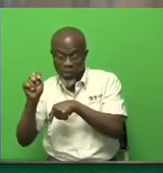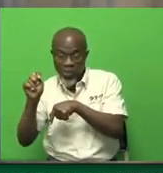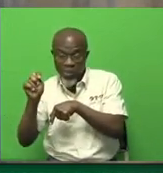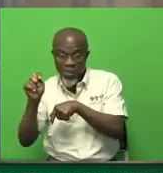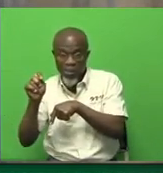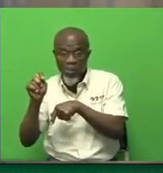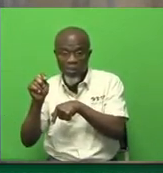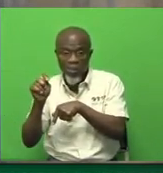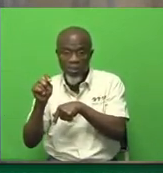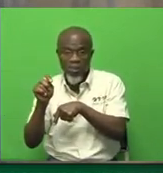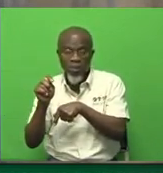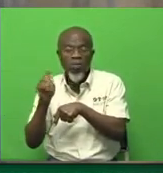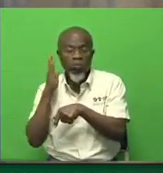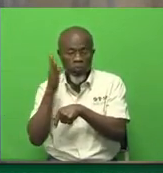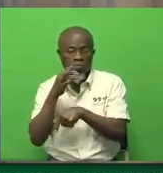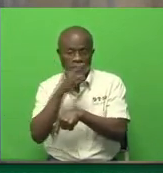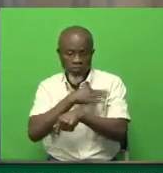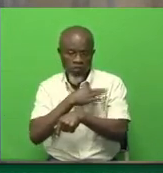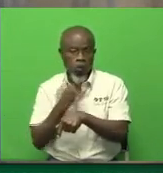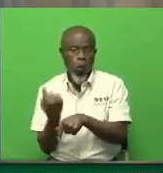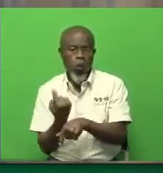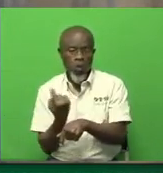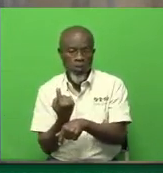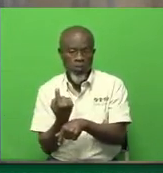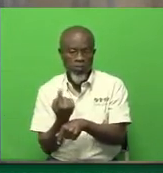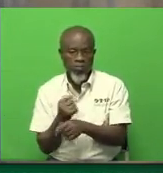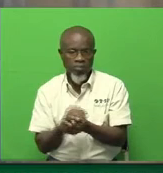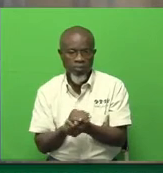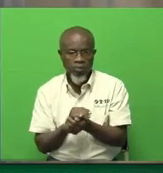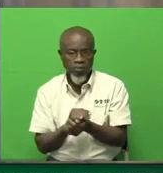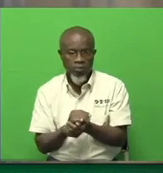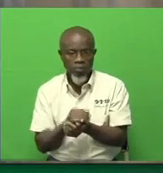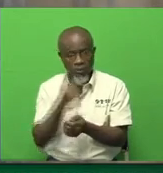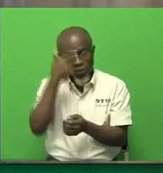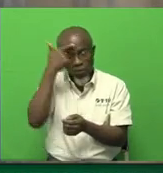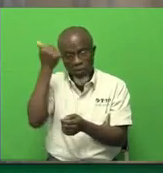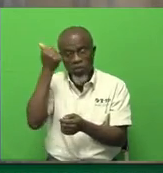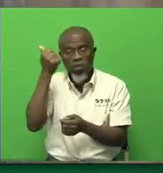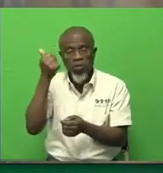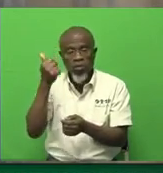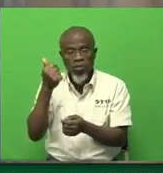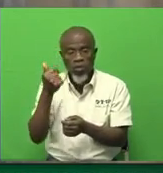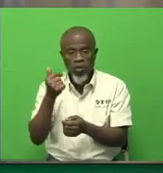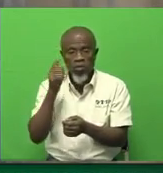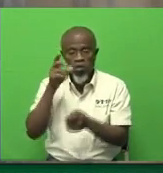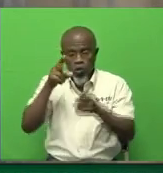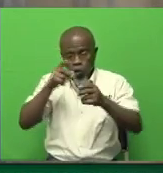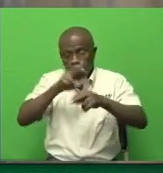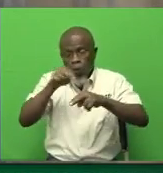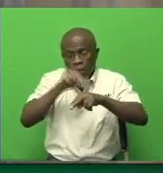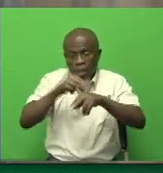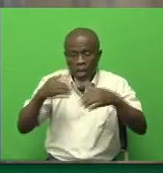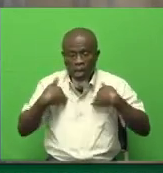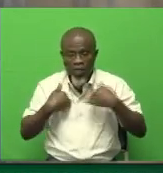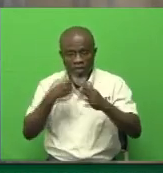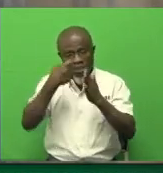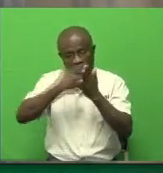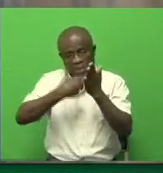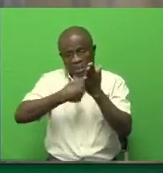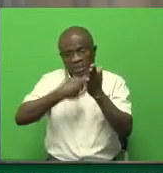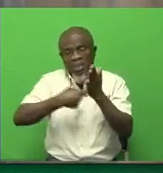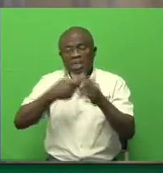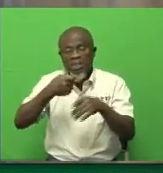as production share in contracts typically include a tax Indemnity whereby the taxes of the Energy company